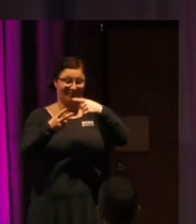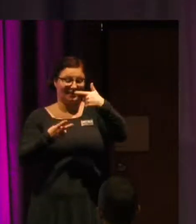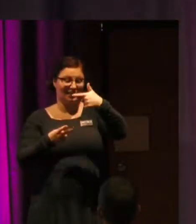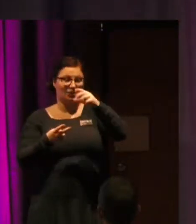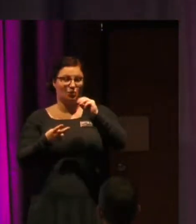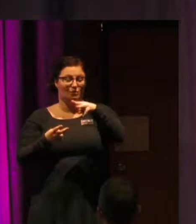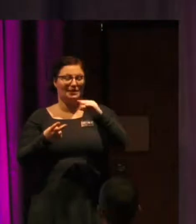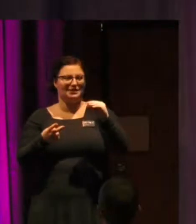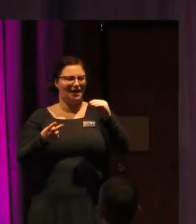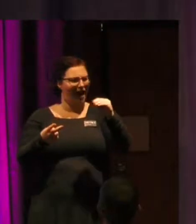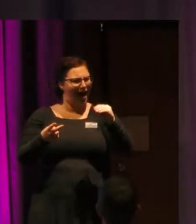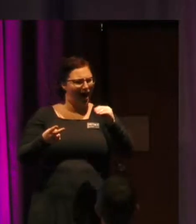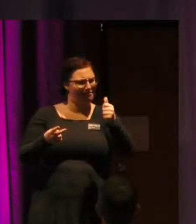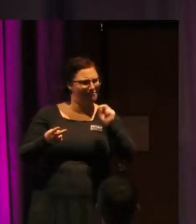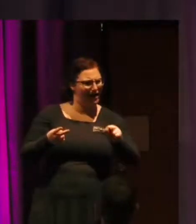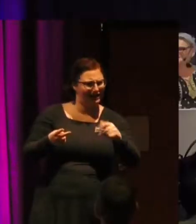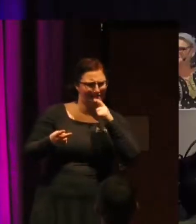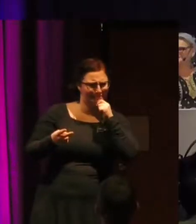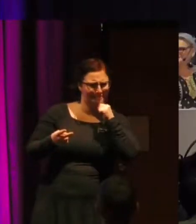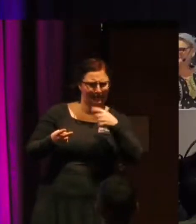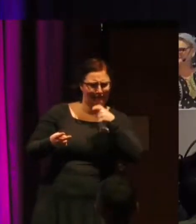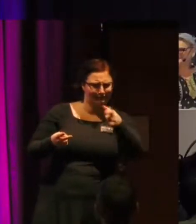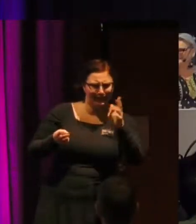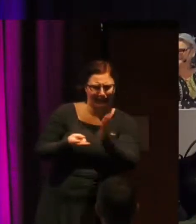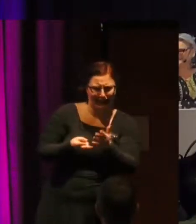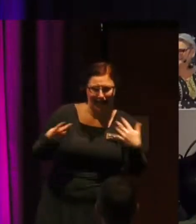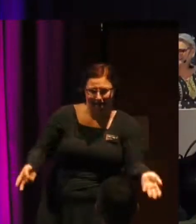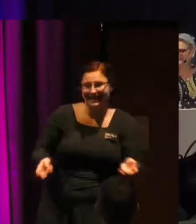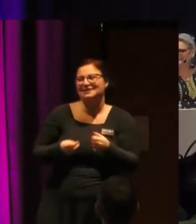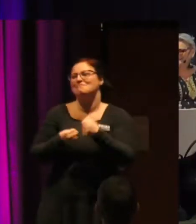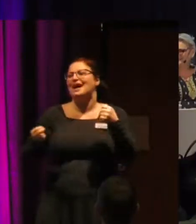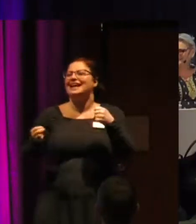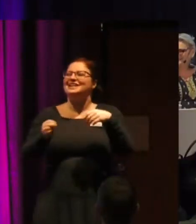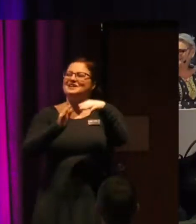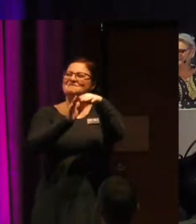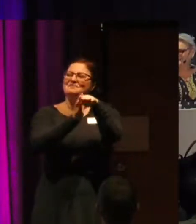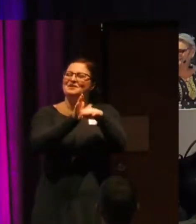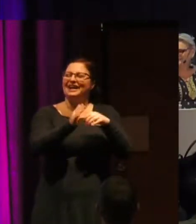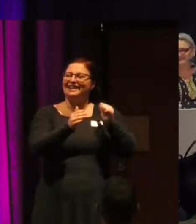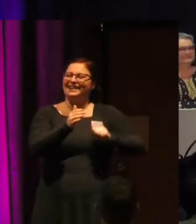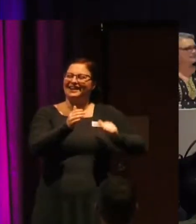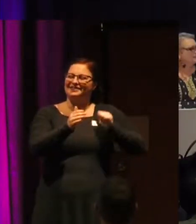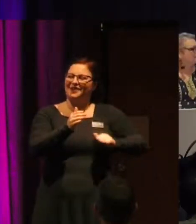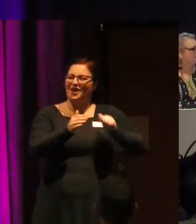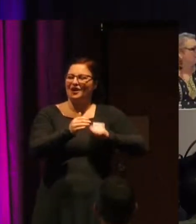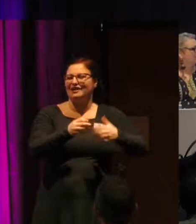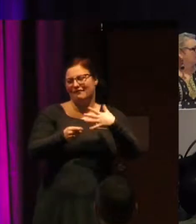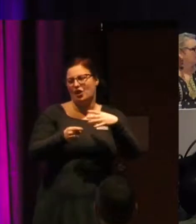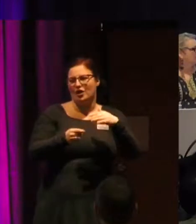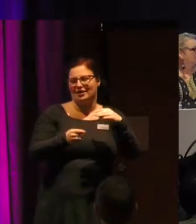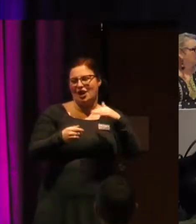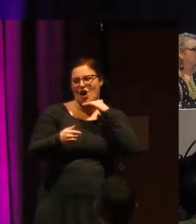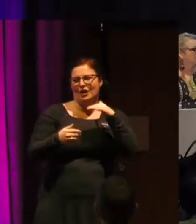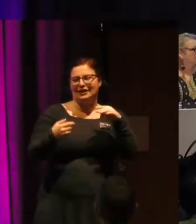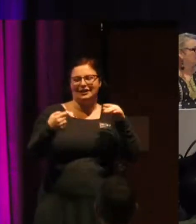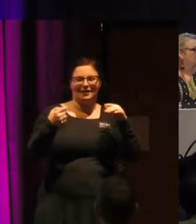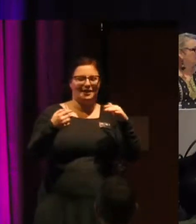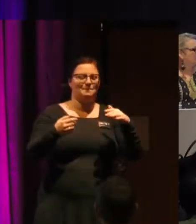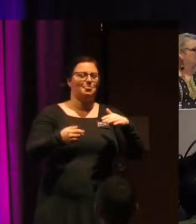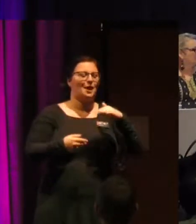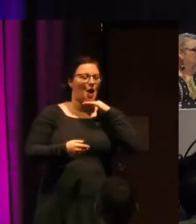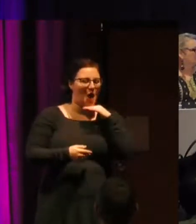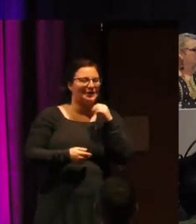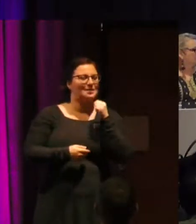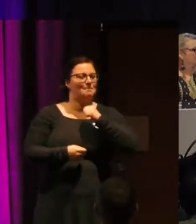Aberg, if I pronounce it right, who's a project manager of Online Hate Speech Monitor, which is based in Sweden.